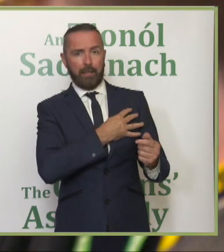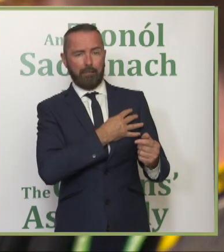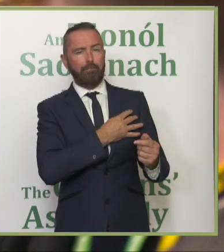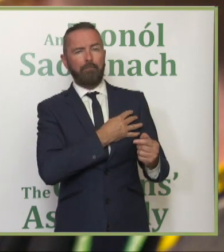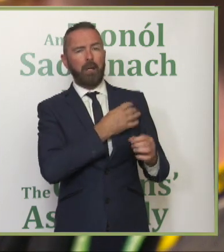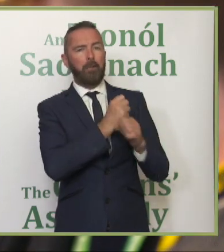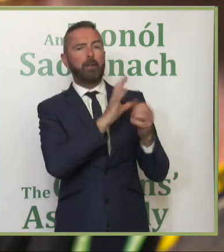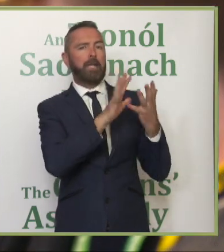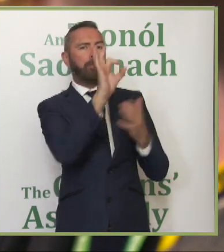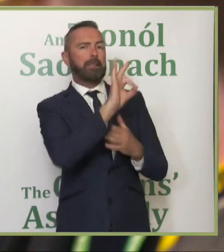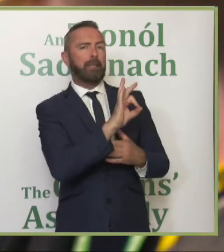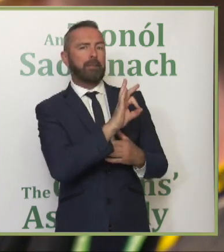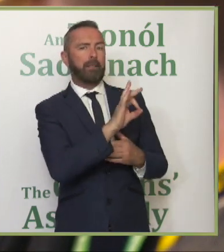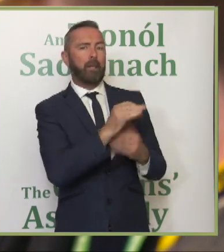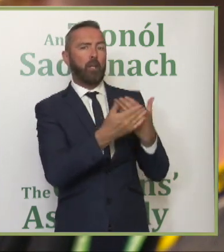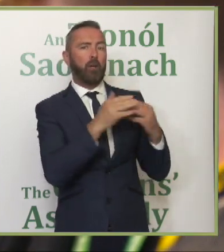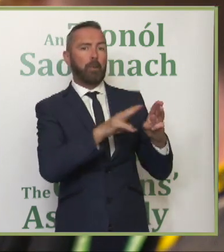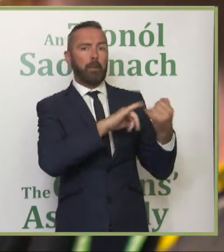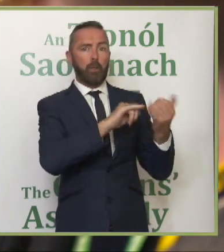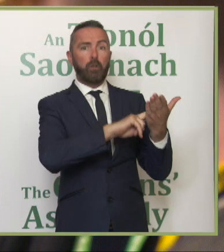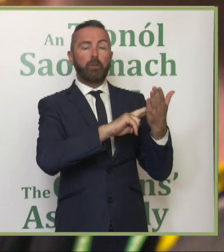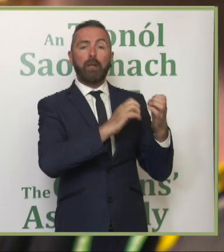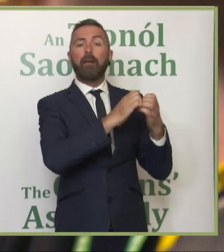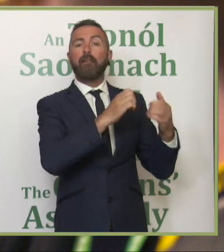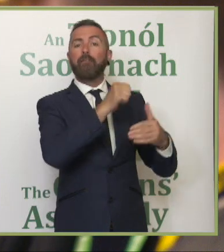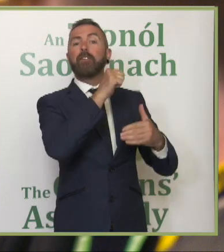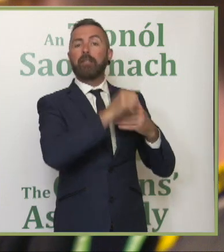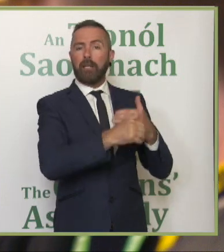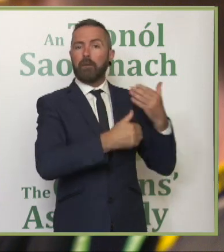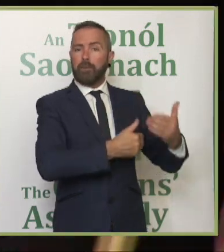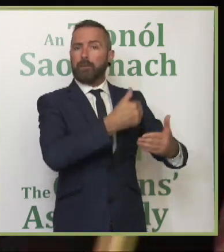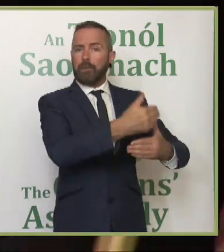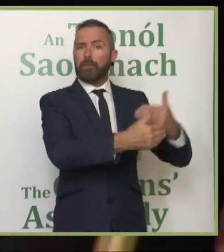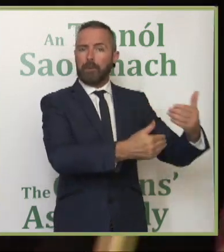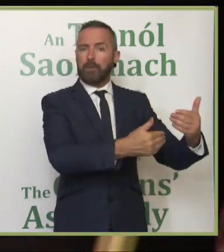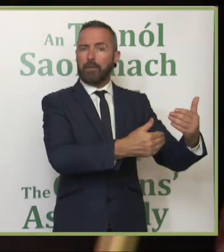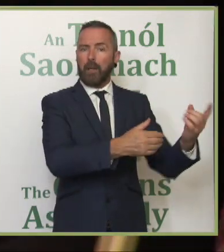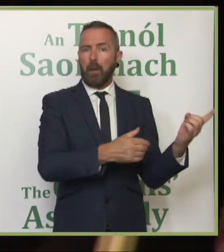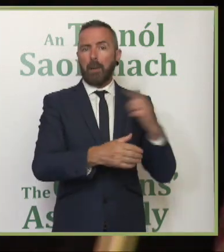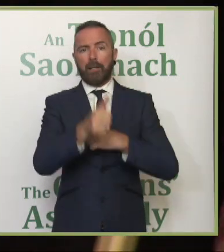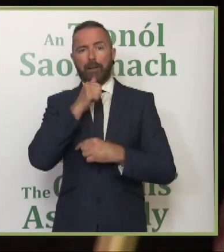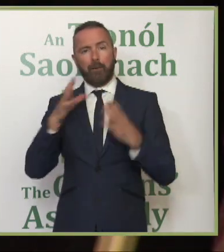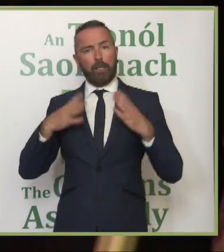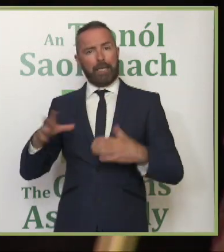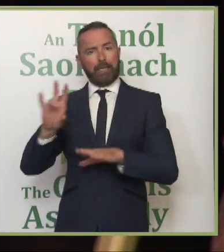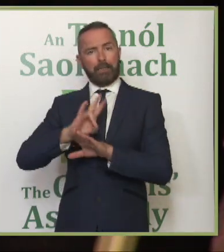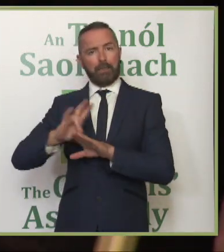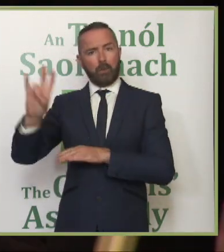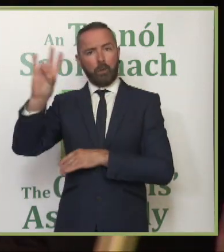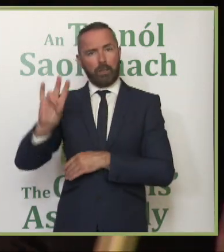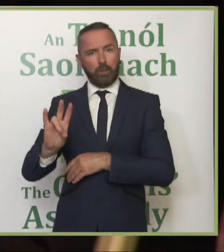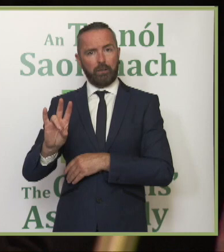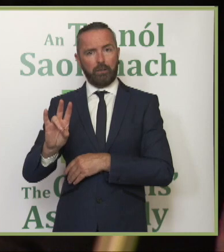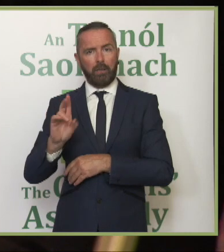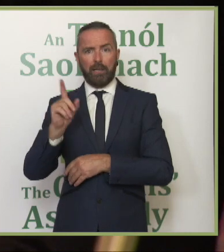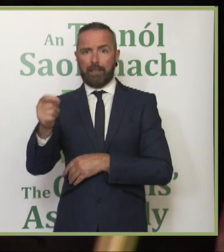is young people who use drugs on a use cannabis on a daily basis. And to get back to the First Lady's question, they will have a 1 in 3